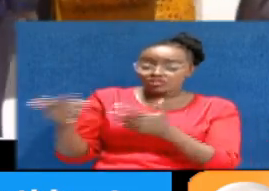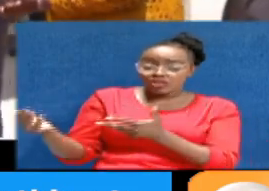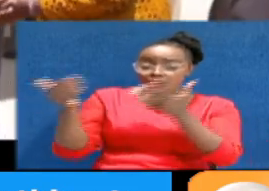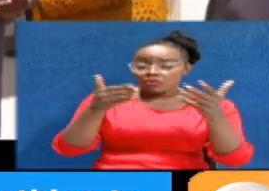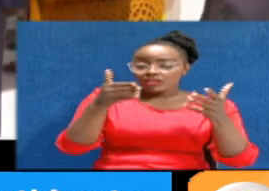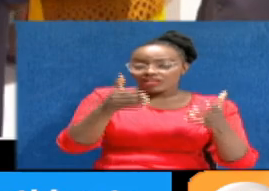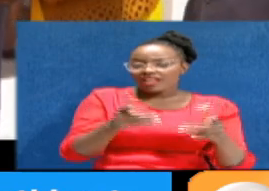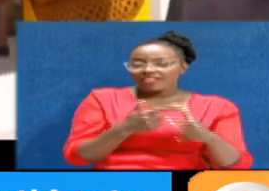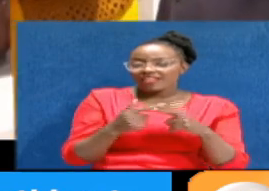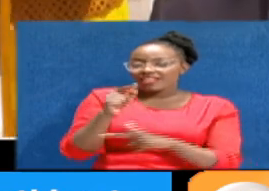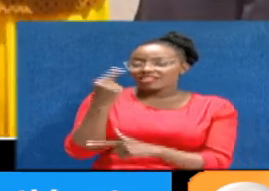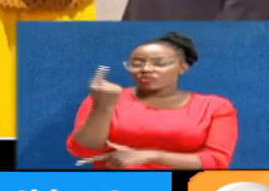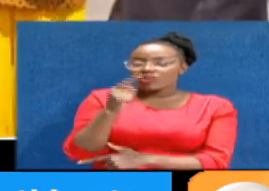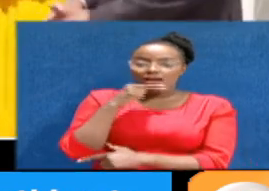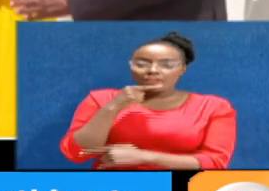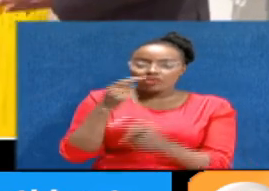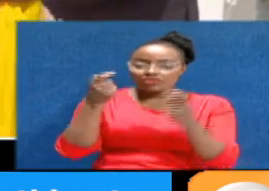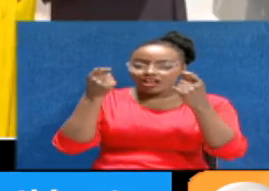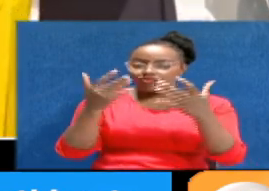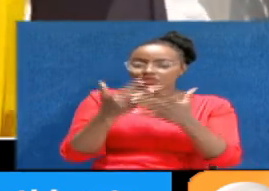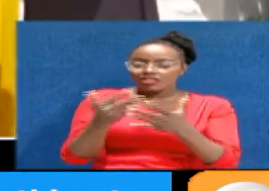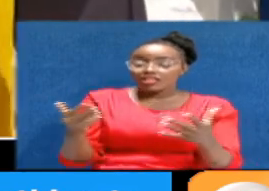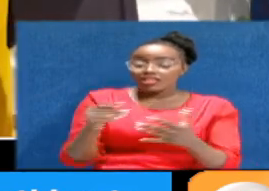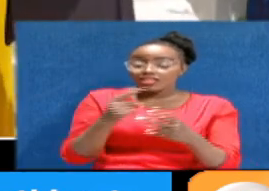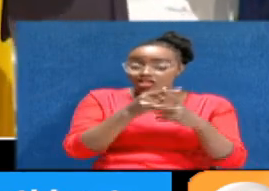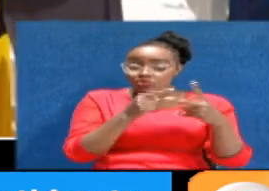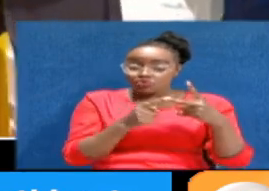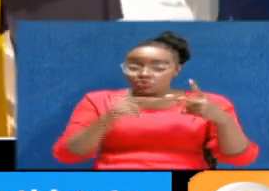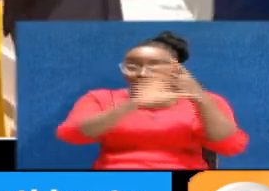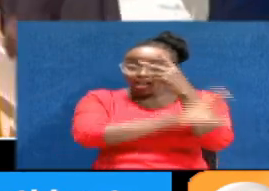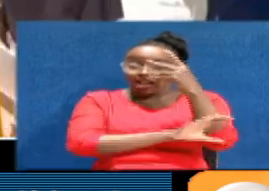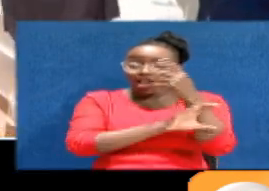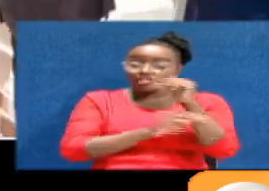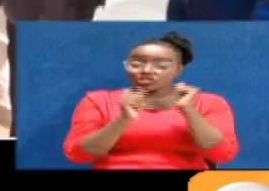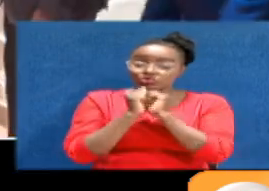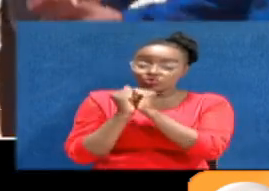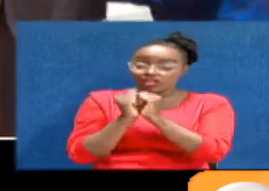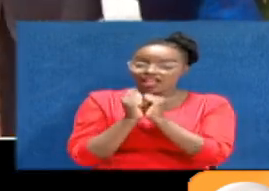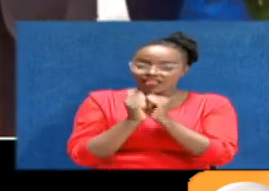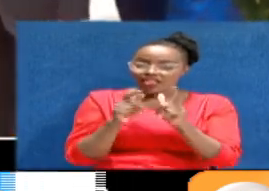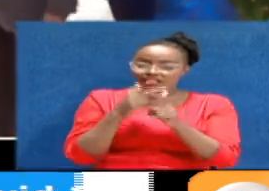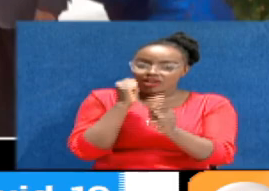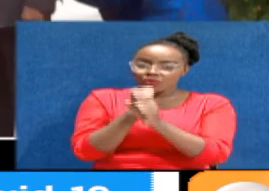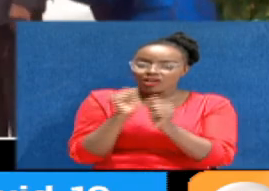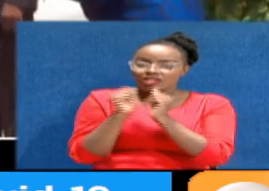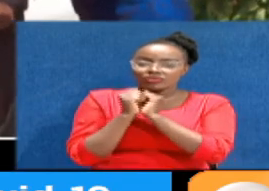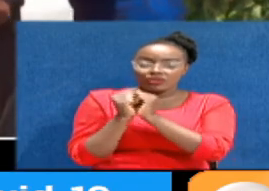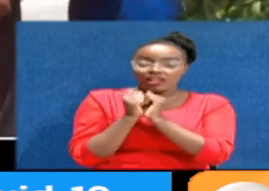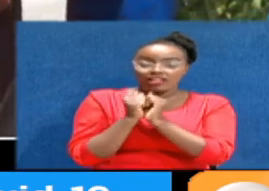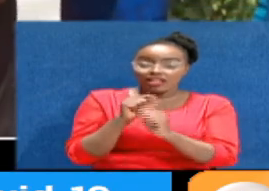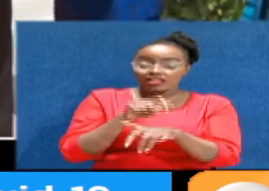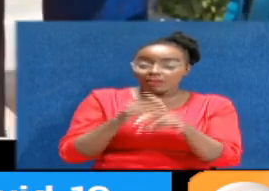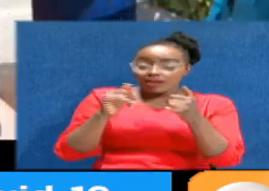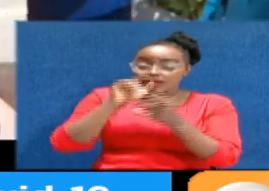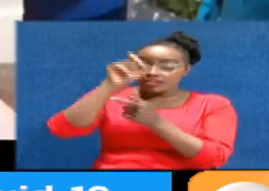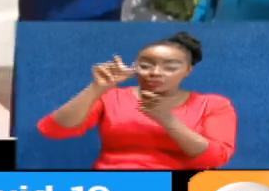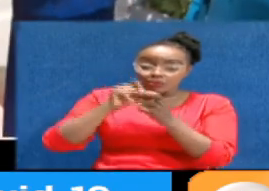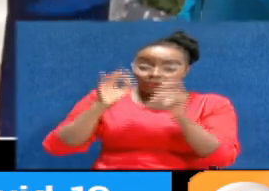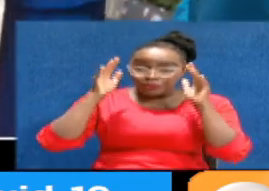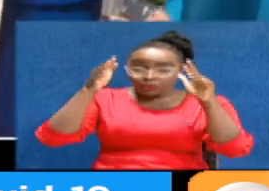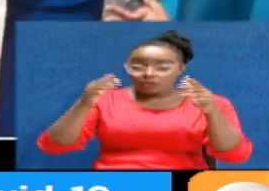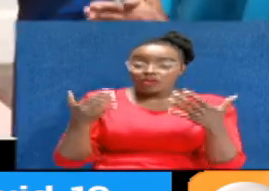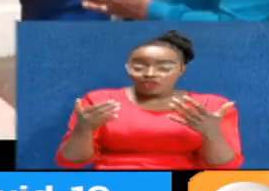country. And that's just to mention a few. So these two countries coming together and working together, I think at a time, particularly when we're